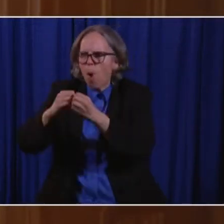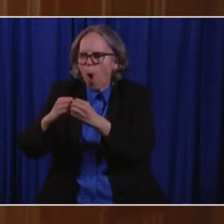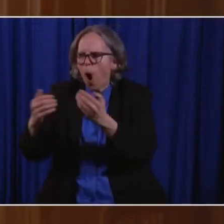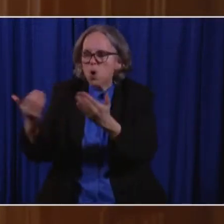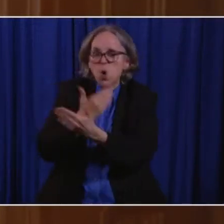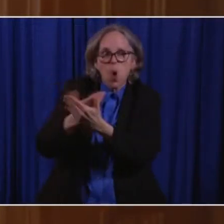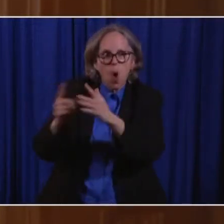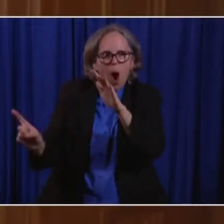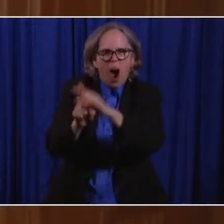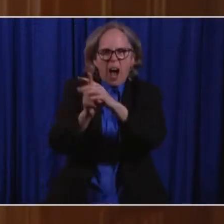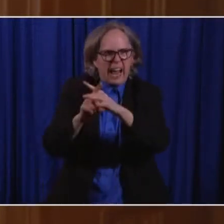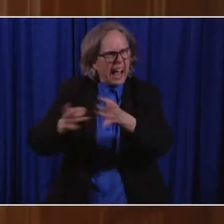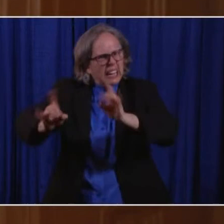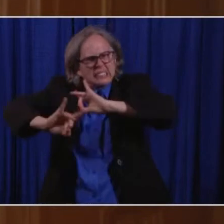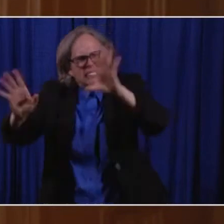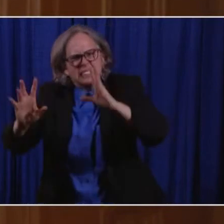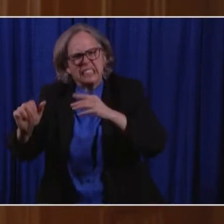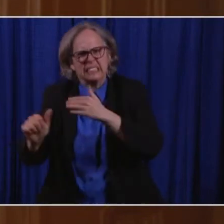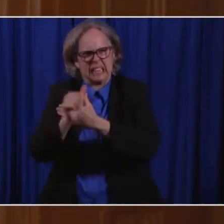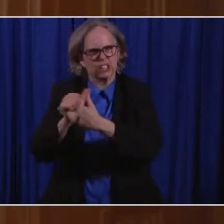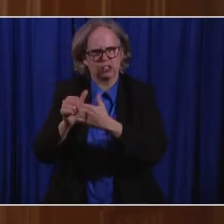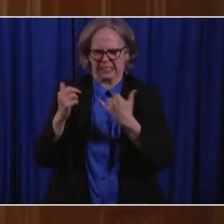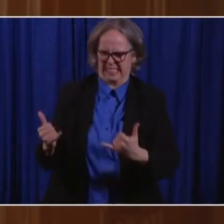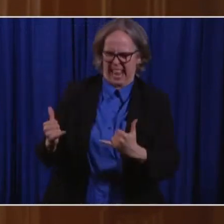for those who are not vaccinated.